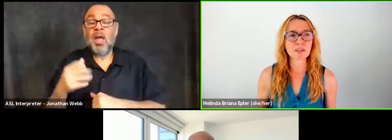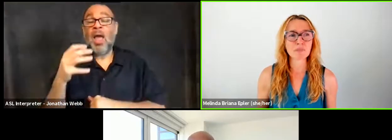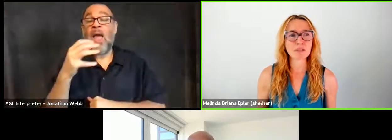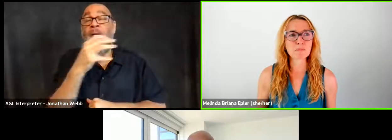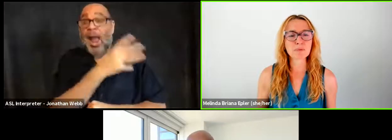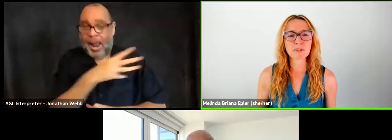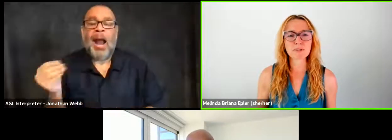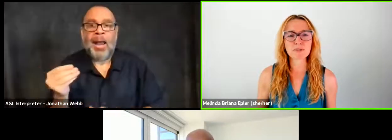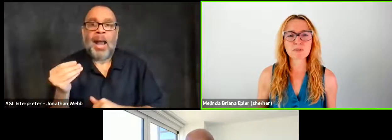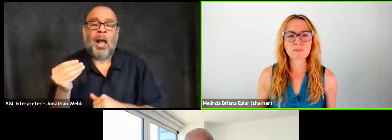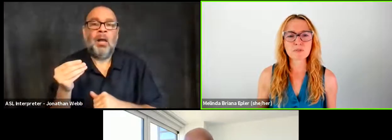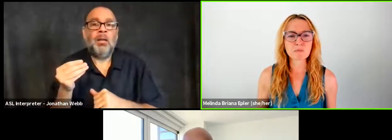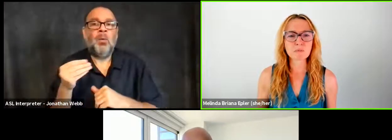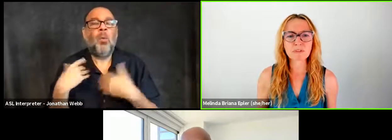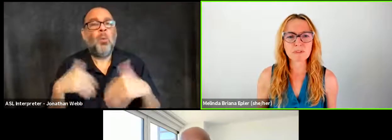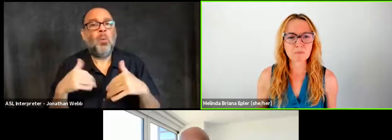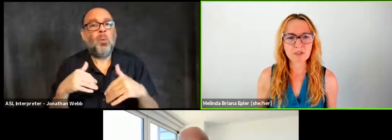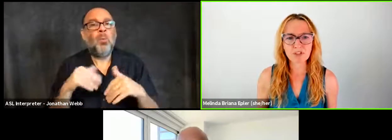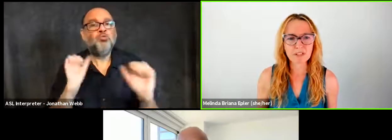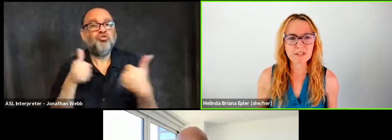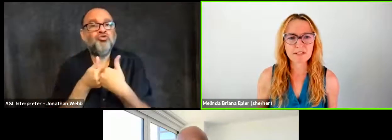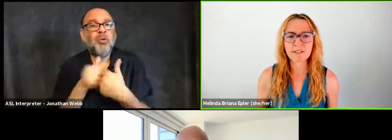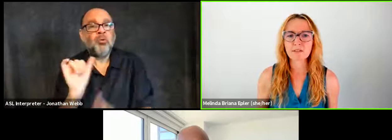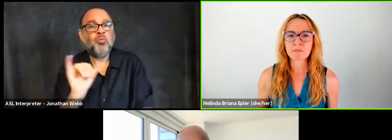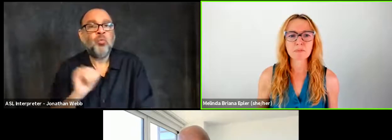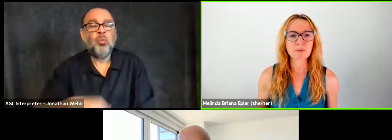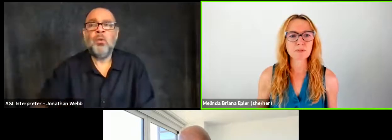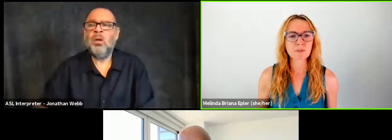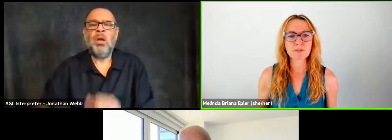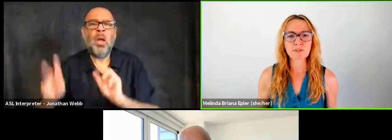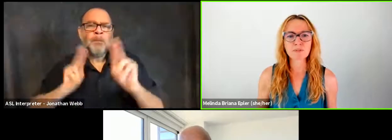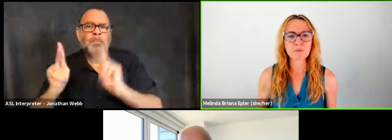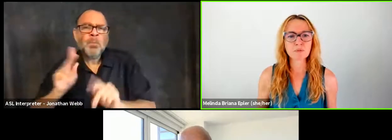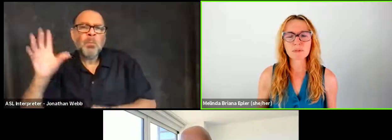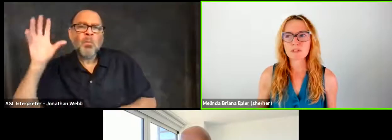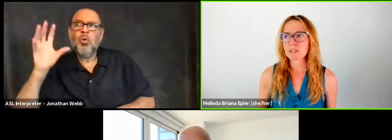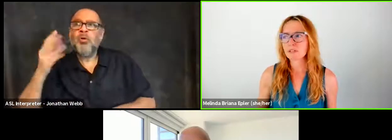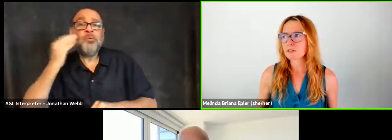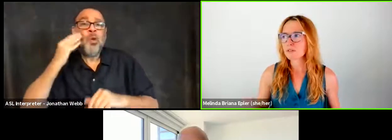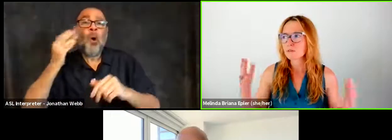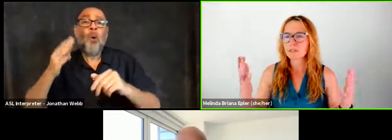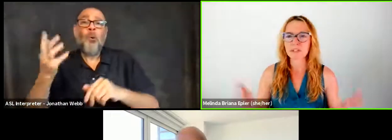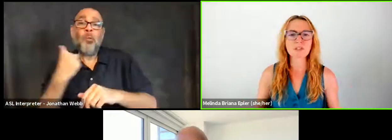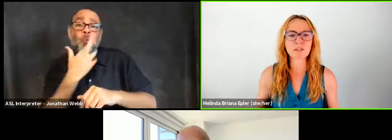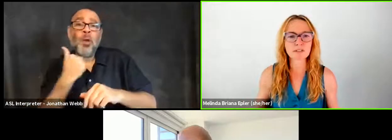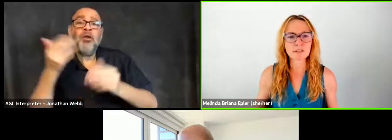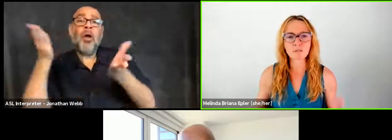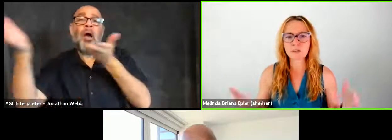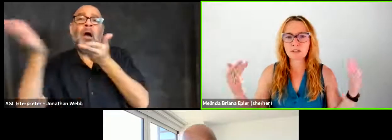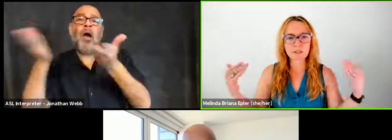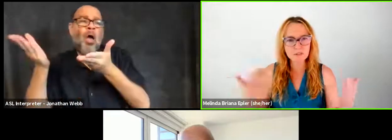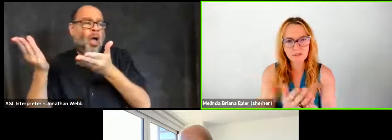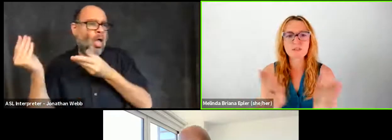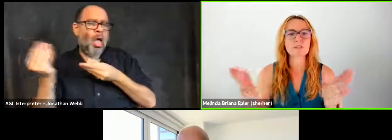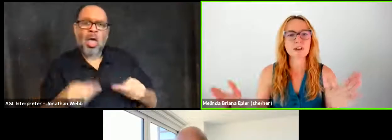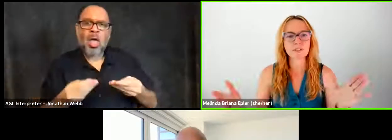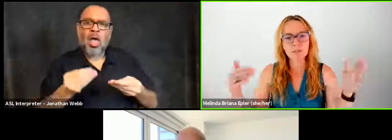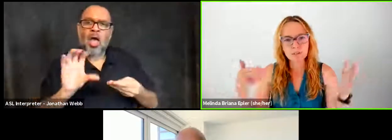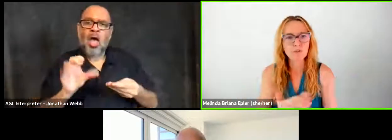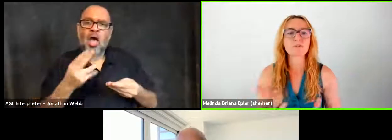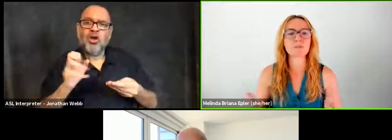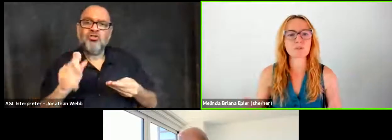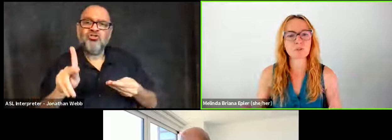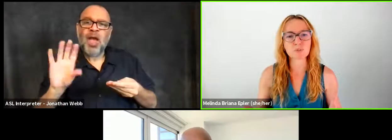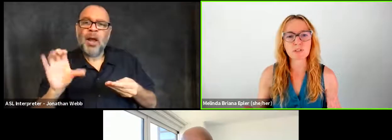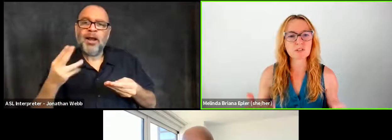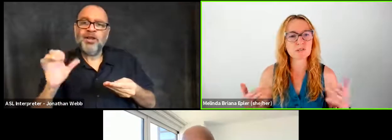mean, people assume that we want separate checks. People assume that we're not together, and like you get on a subway and they'll just divide you. They'll